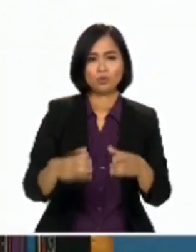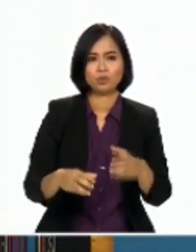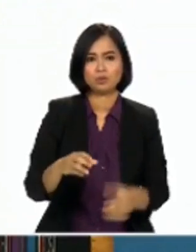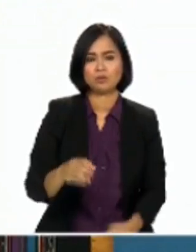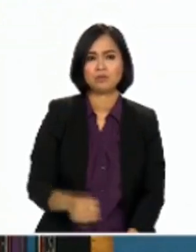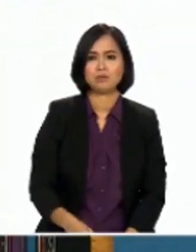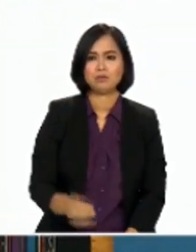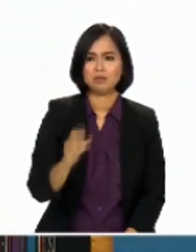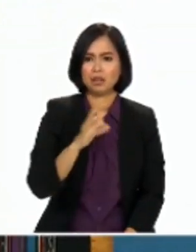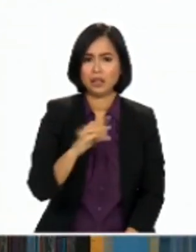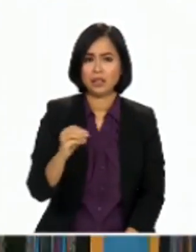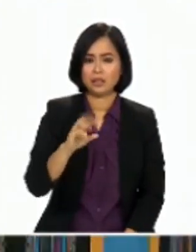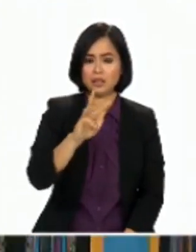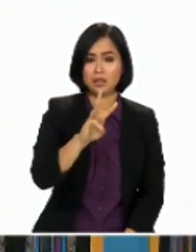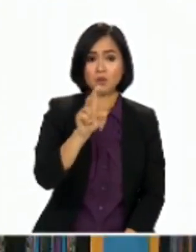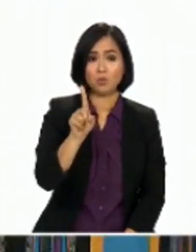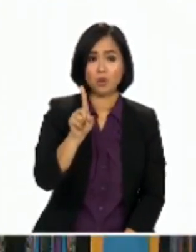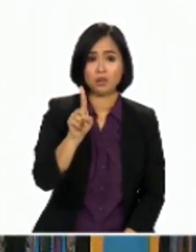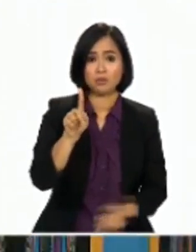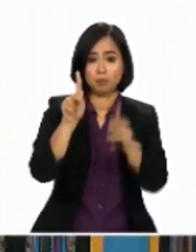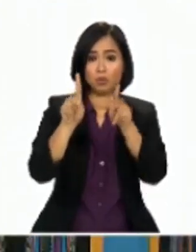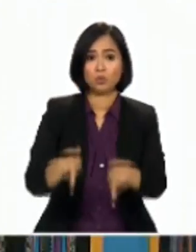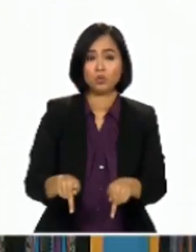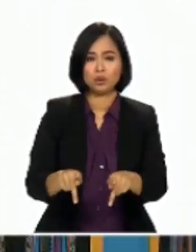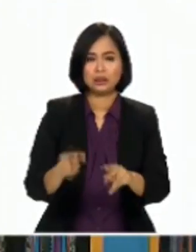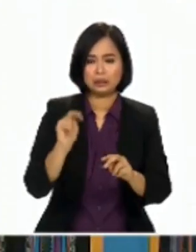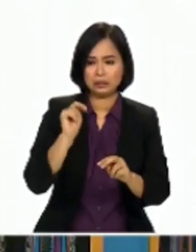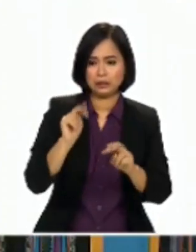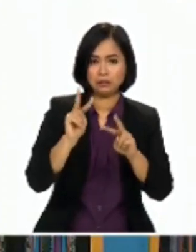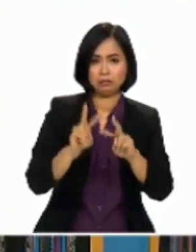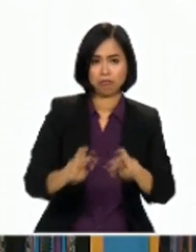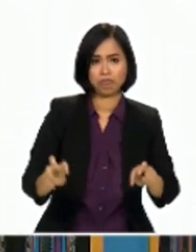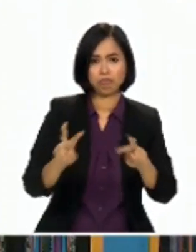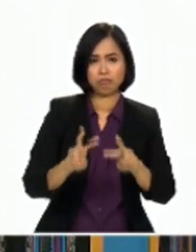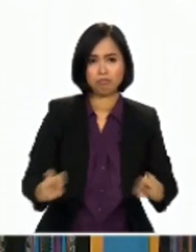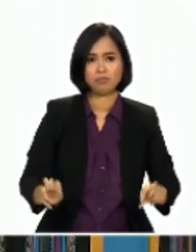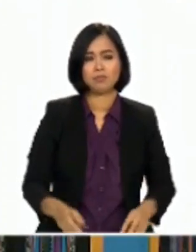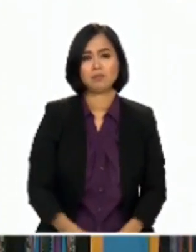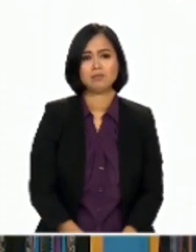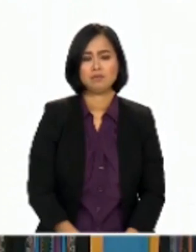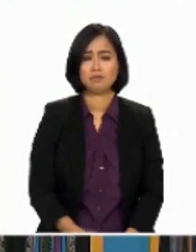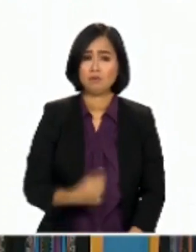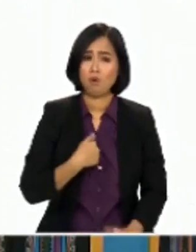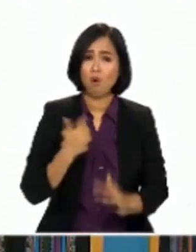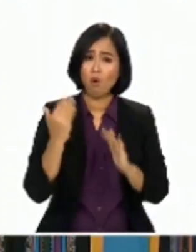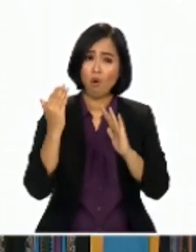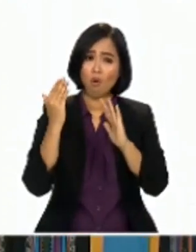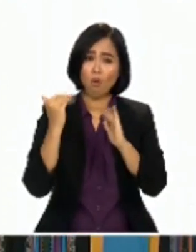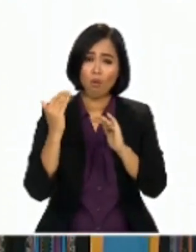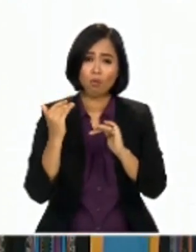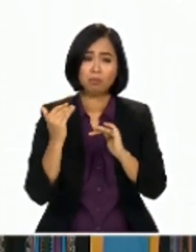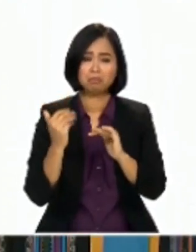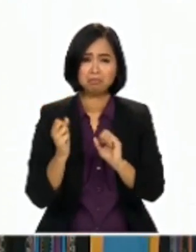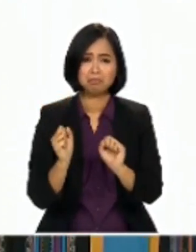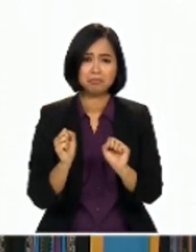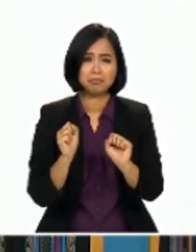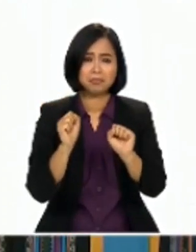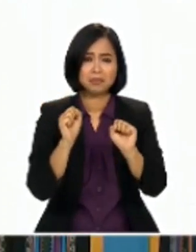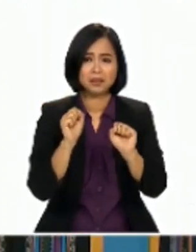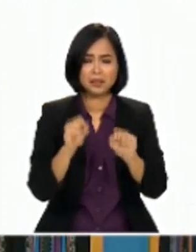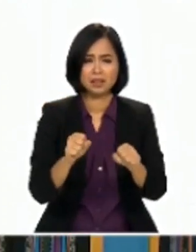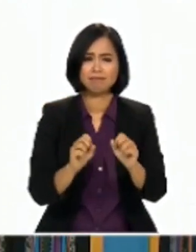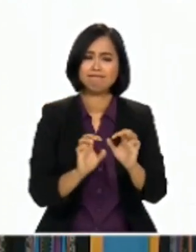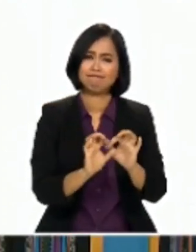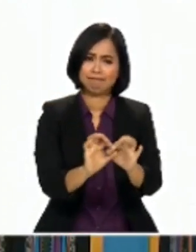and 61 of them under investigation. I hope that I can have the cooperation